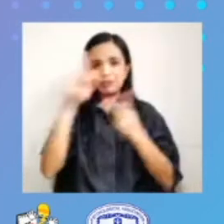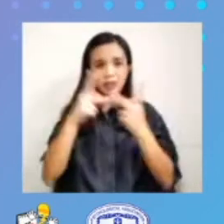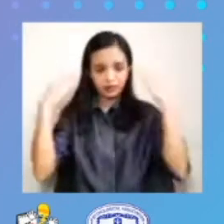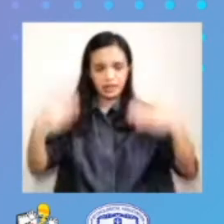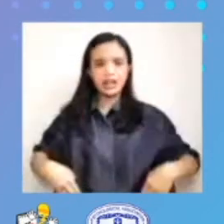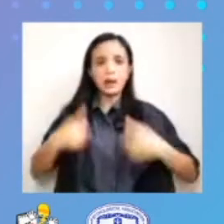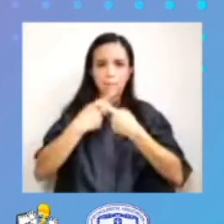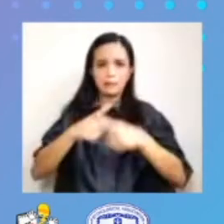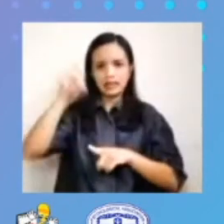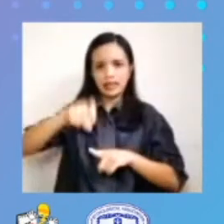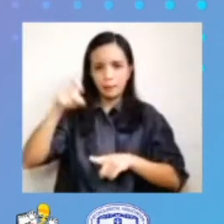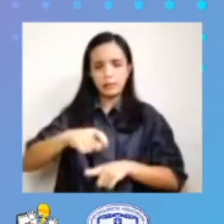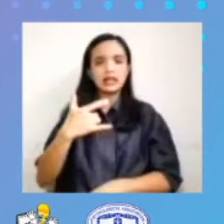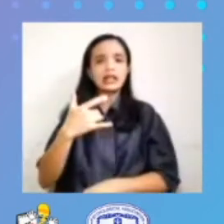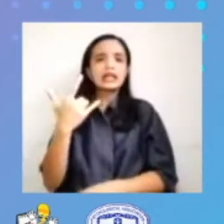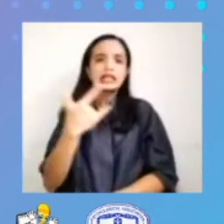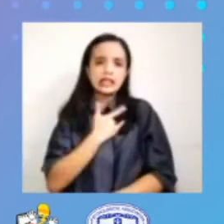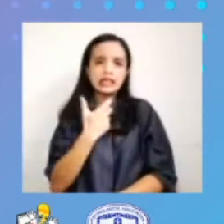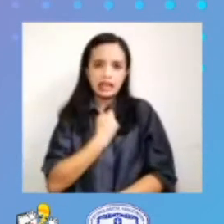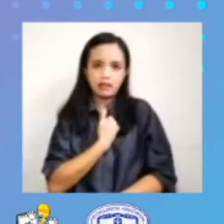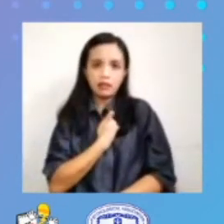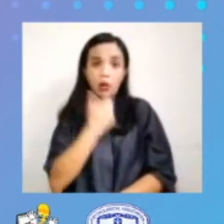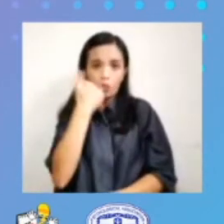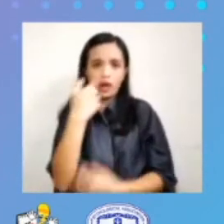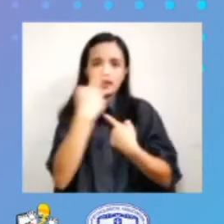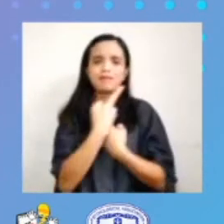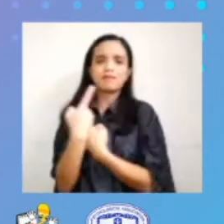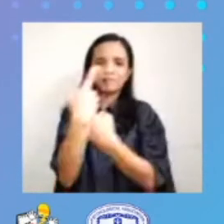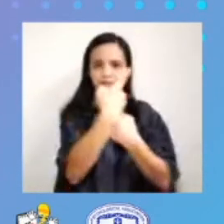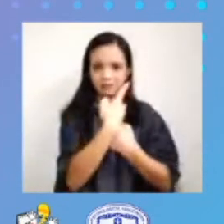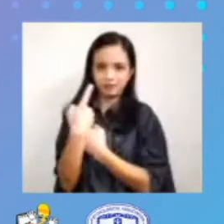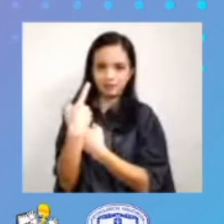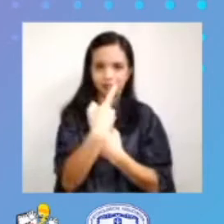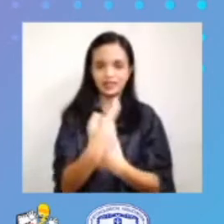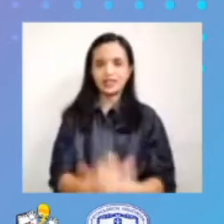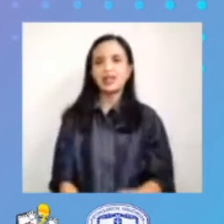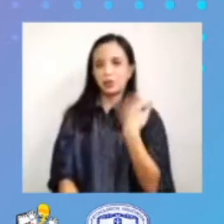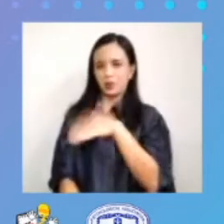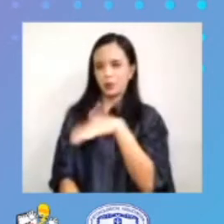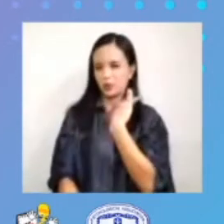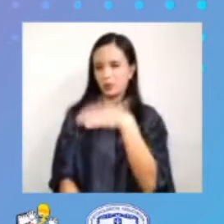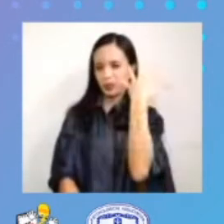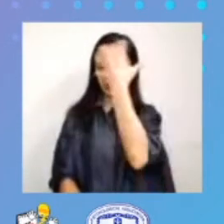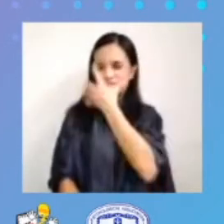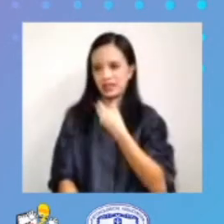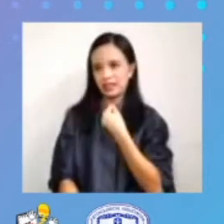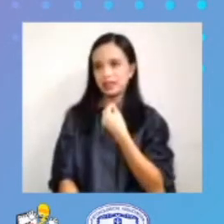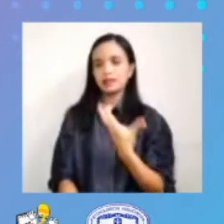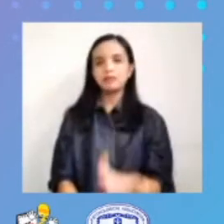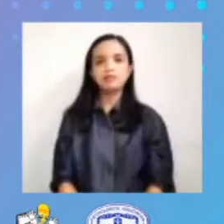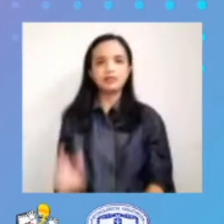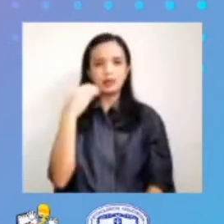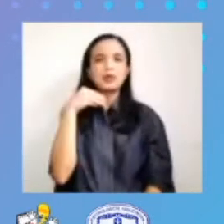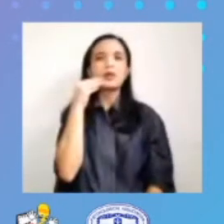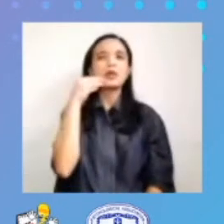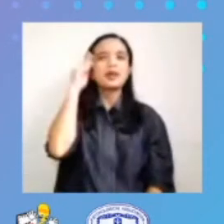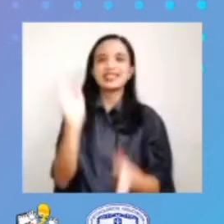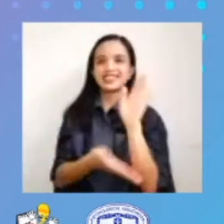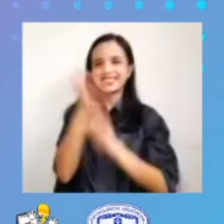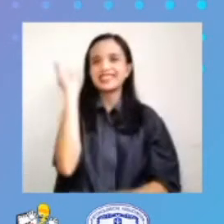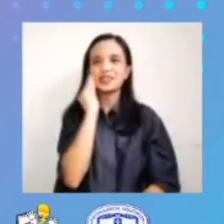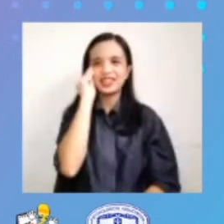no? Yan, kaya body shaming wag naman sana. Pero yun nga, kumbaga parang we have to look at it as more